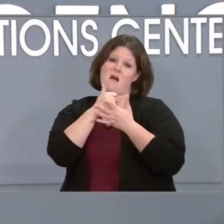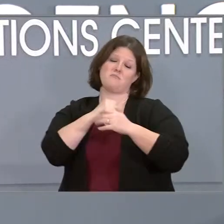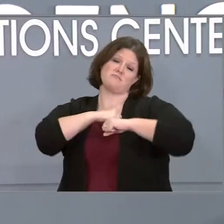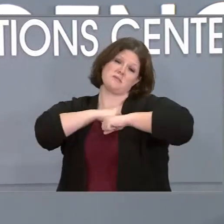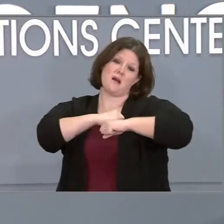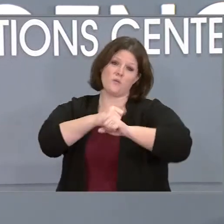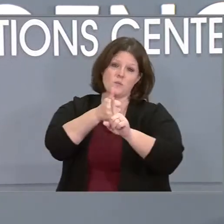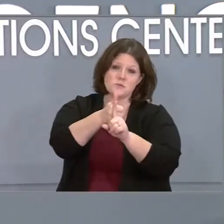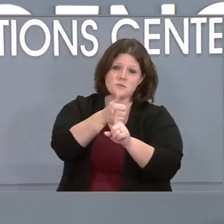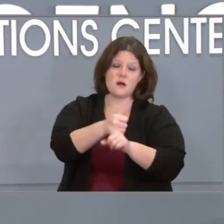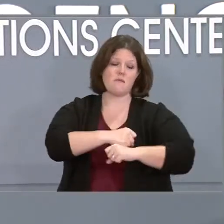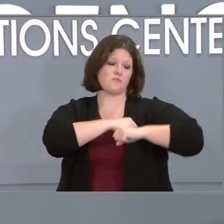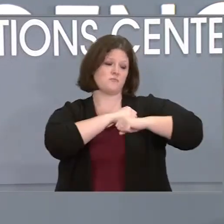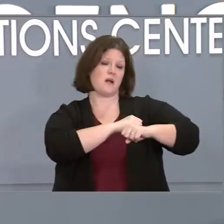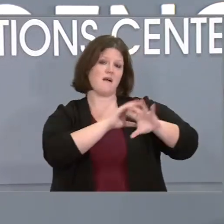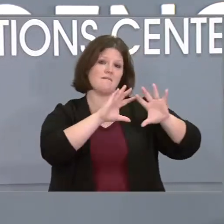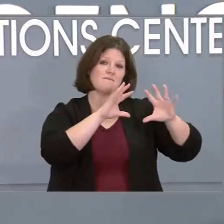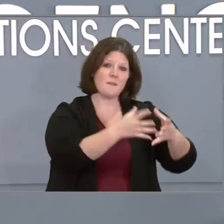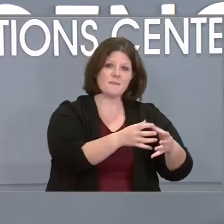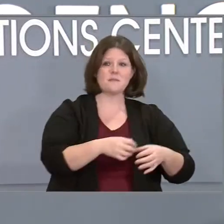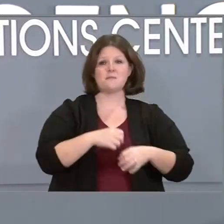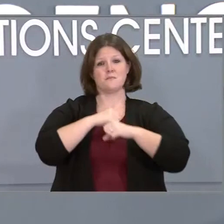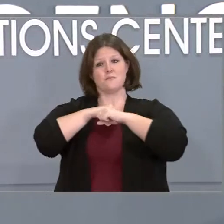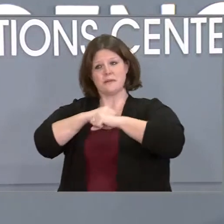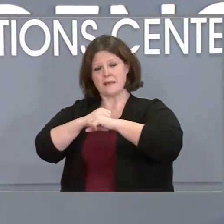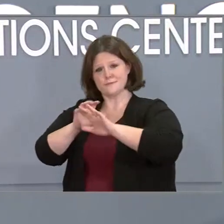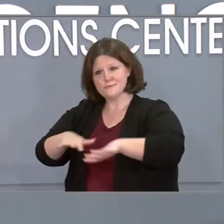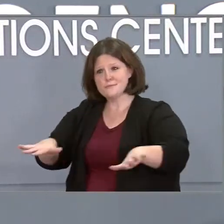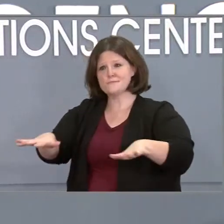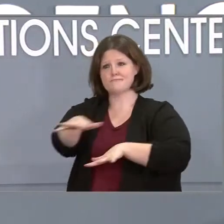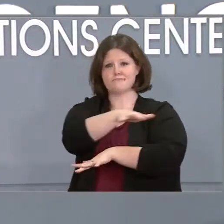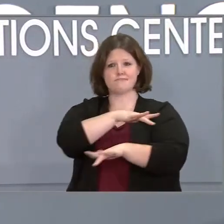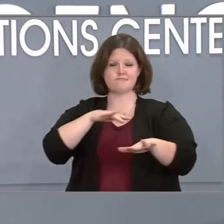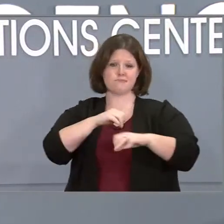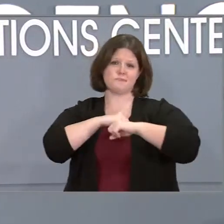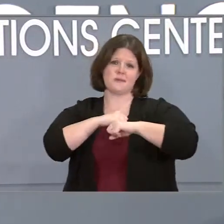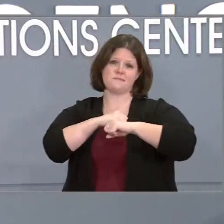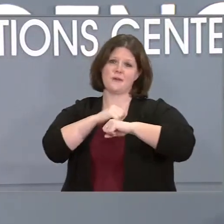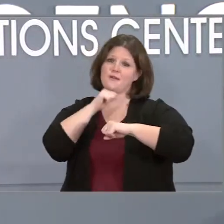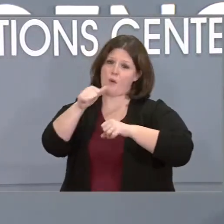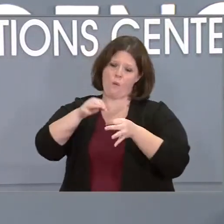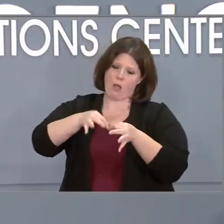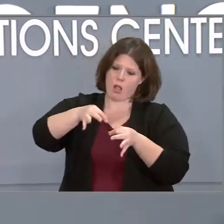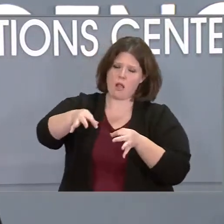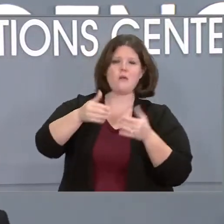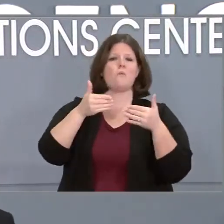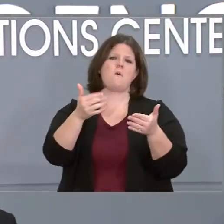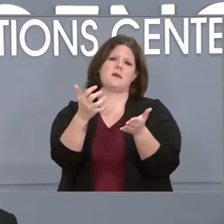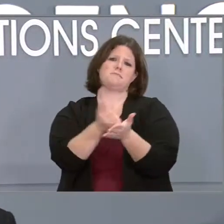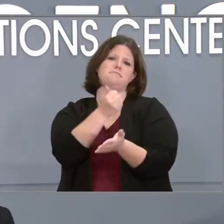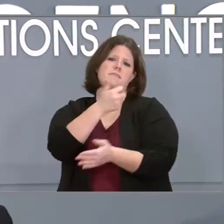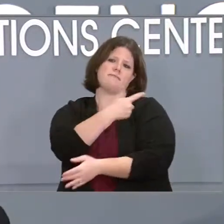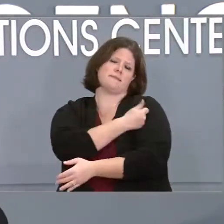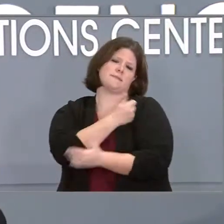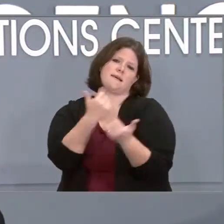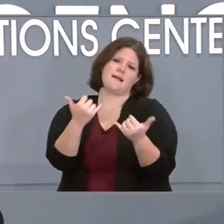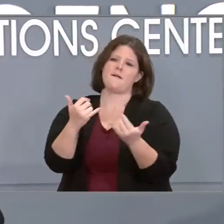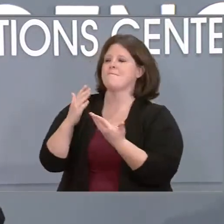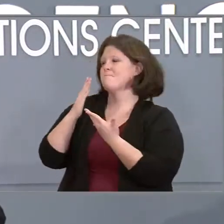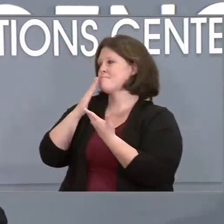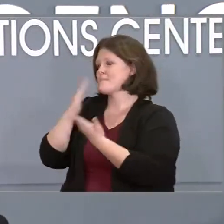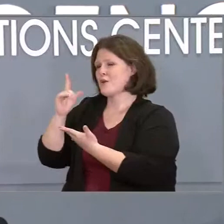your loved ones, and to help end this pandemic at last. Don't wait to vaccinate. Thank you, Governor.